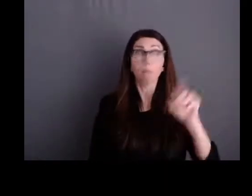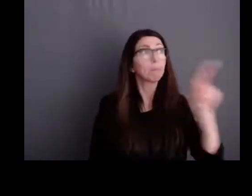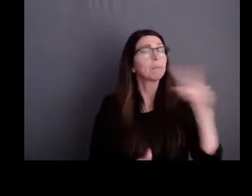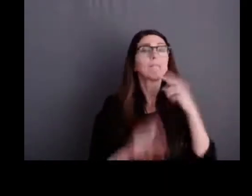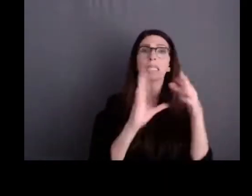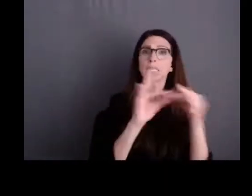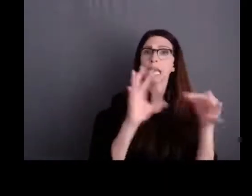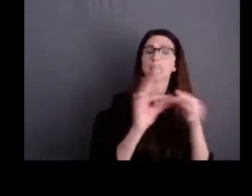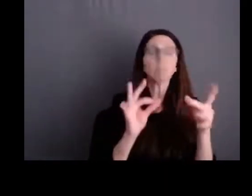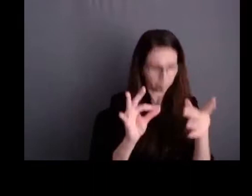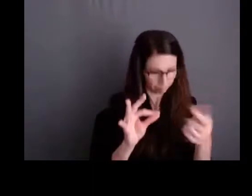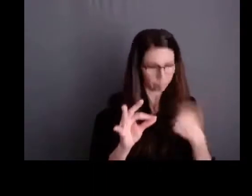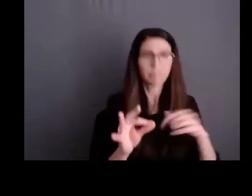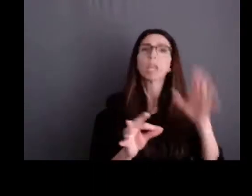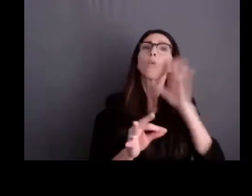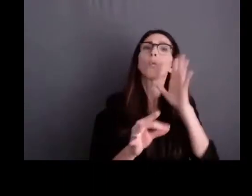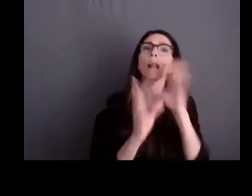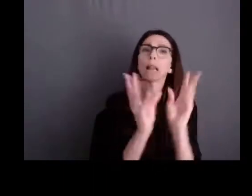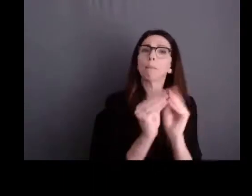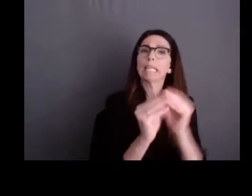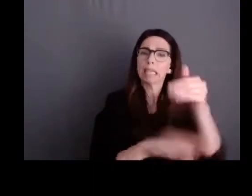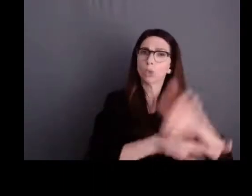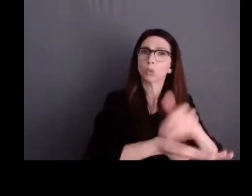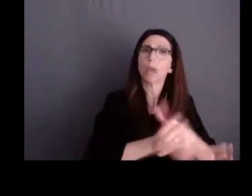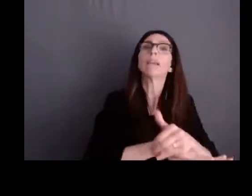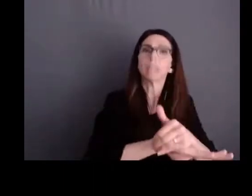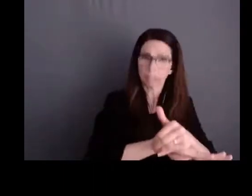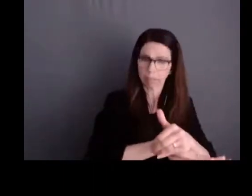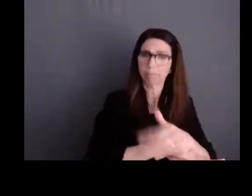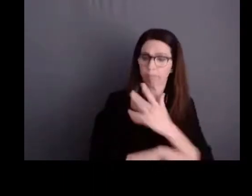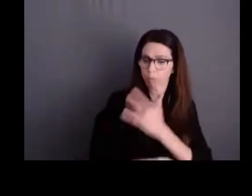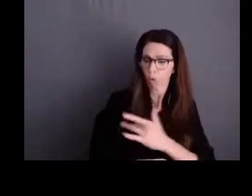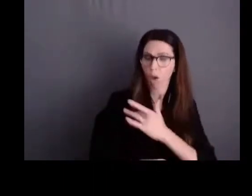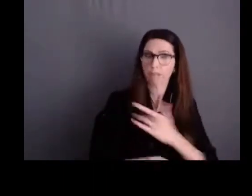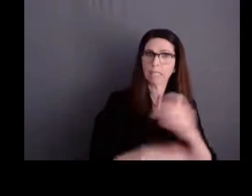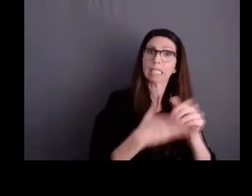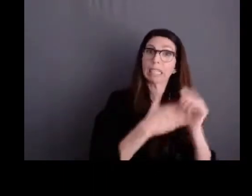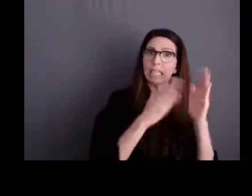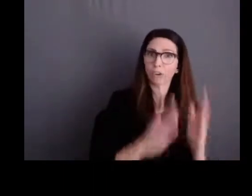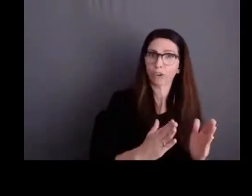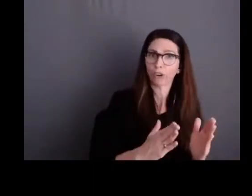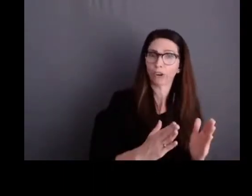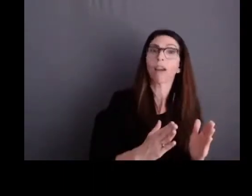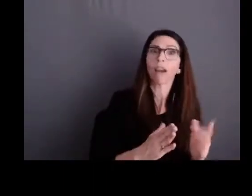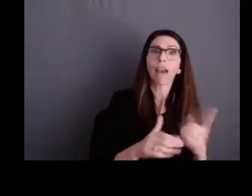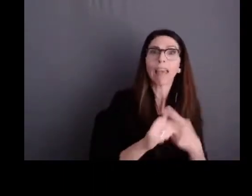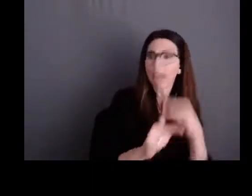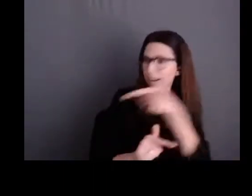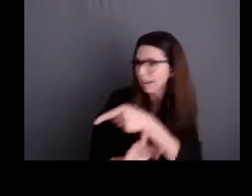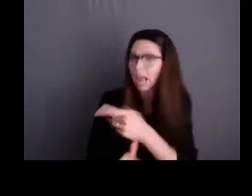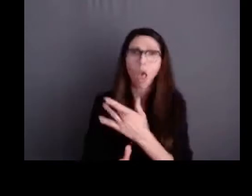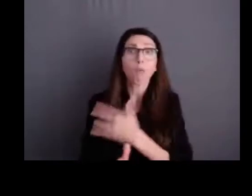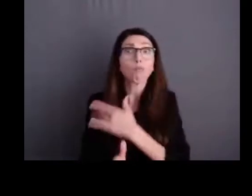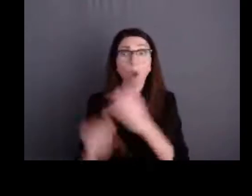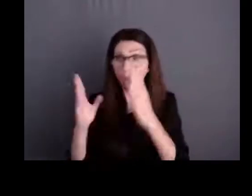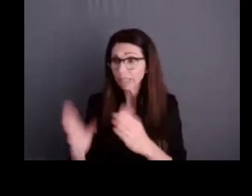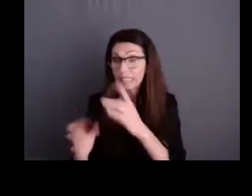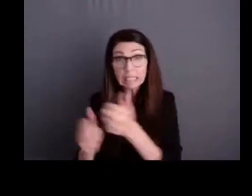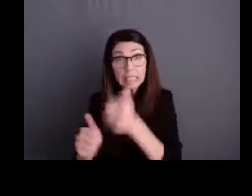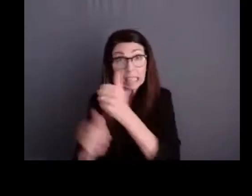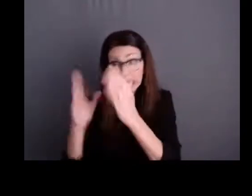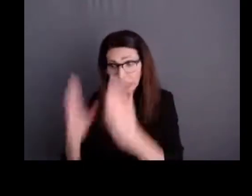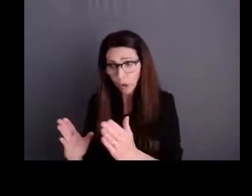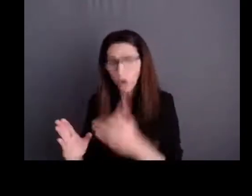tonight." You hear the Premier of Ontario saying, "Oh, I met with the mayor today. I'm having a meeting with mayors tonight."